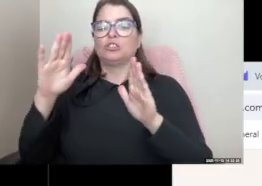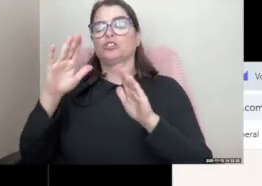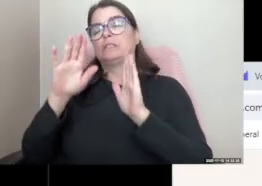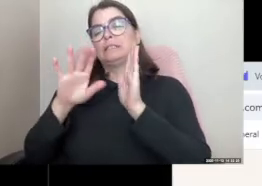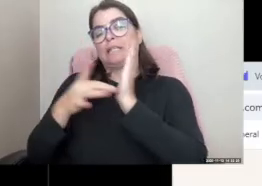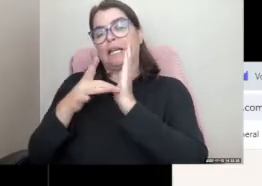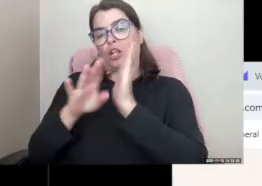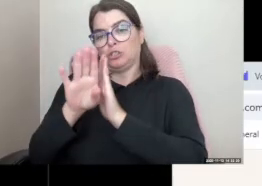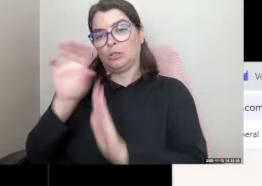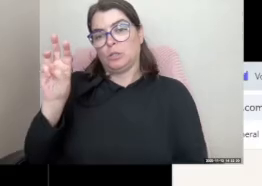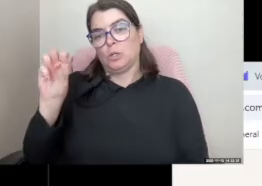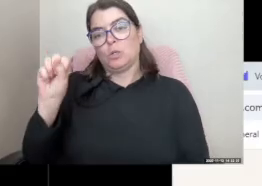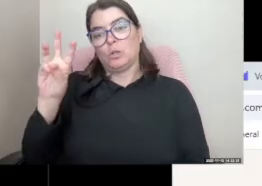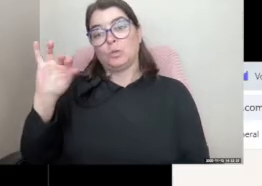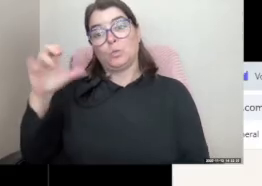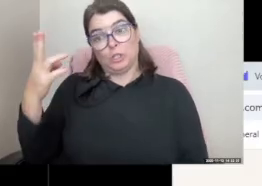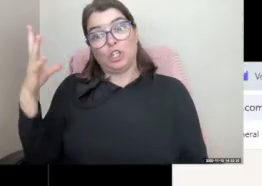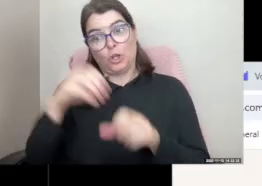initial shift demonstration.